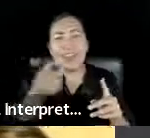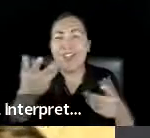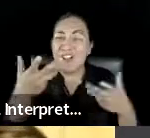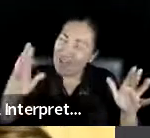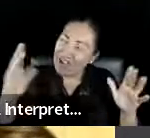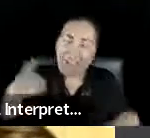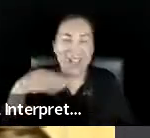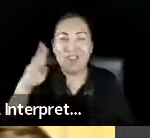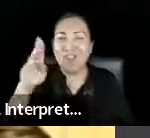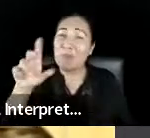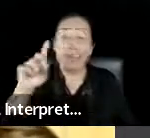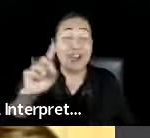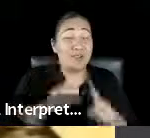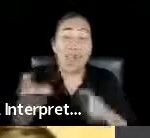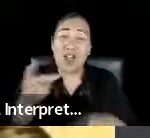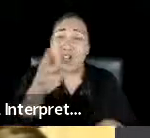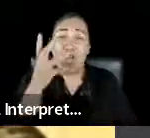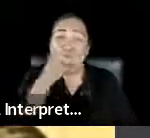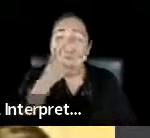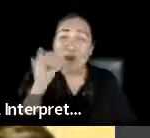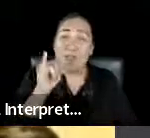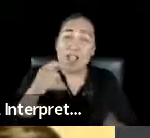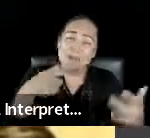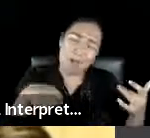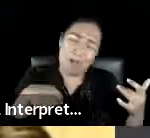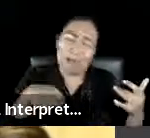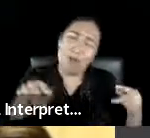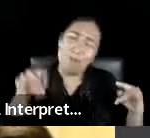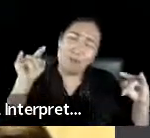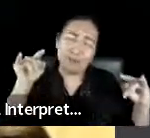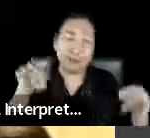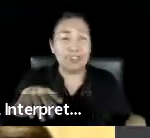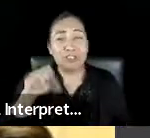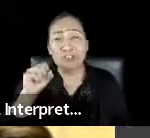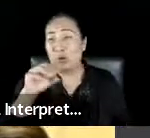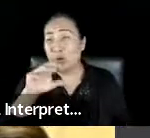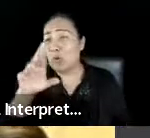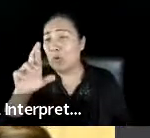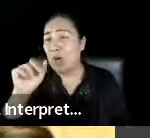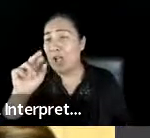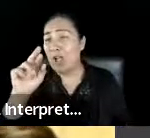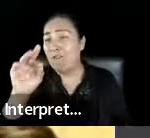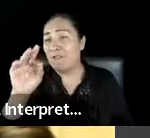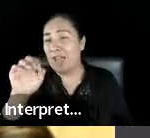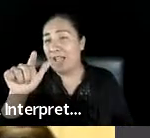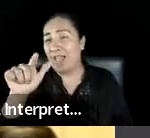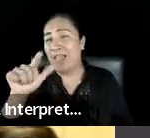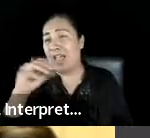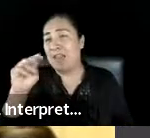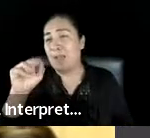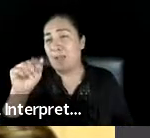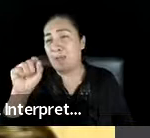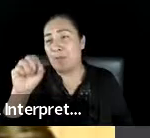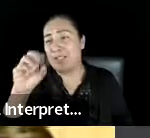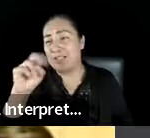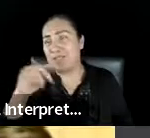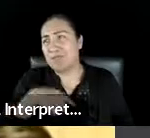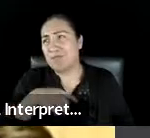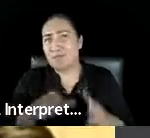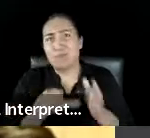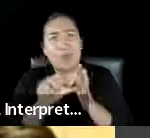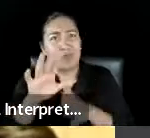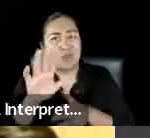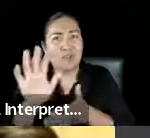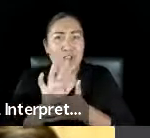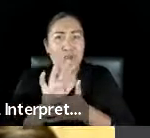but you look like rock stars right now. So Raphael, Mason, just super impressed with your film. And that word "wait," right?